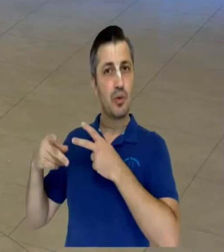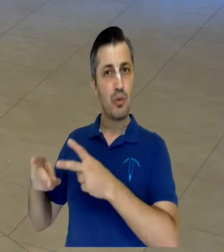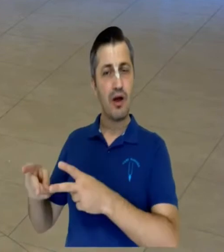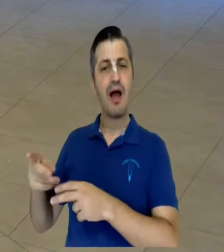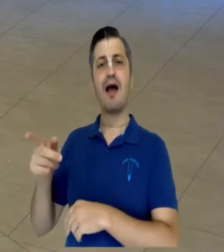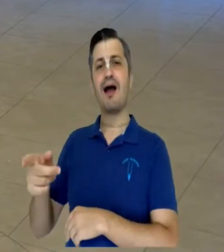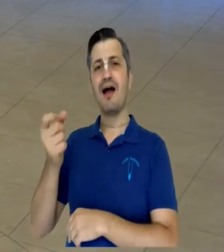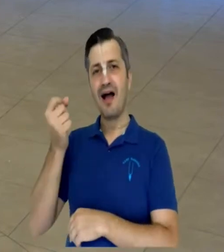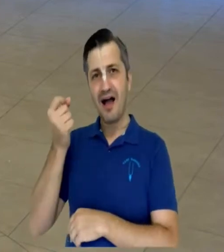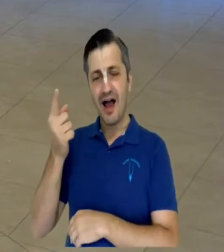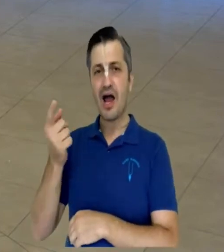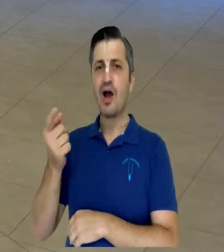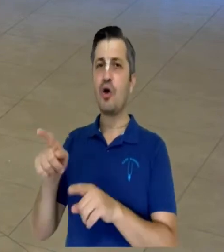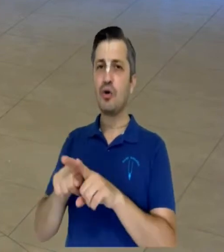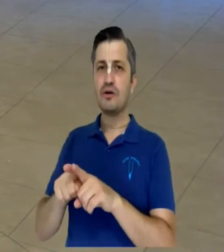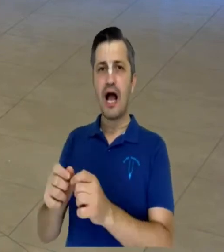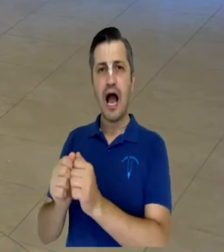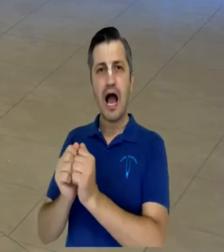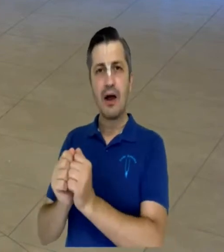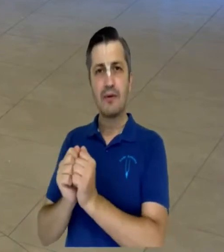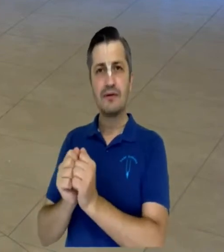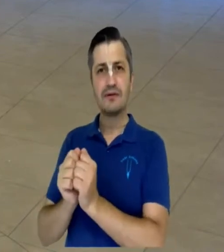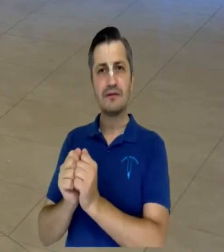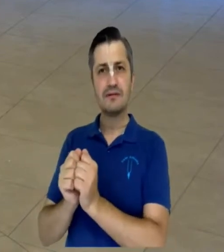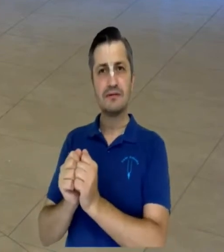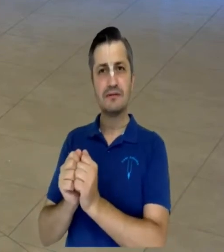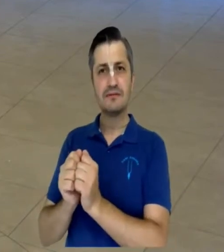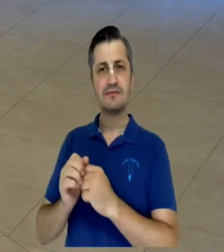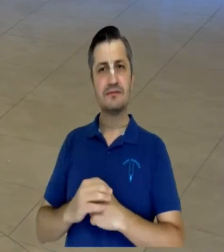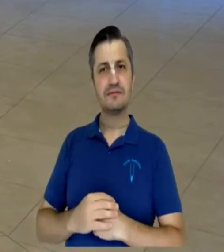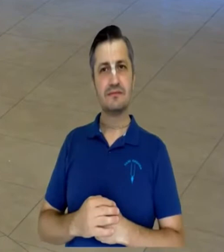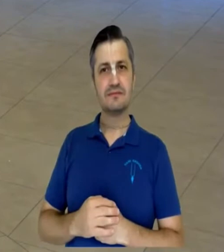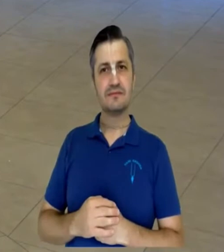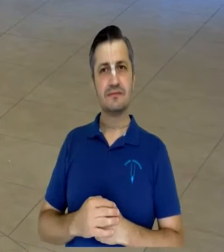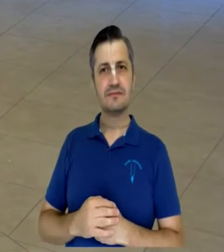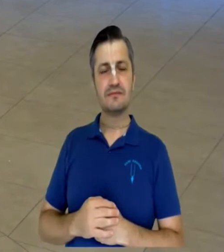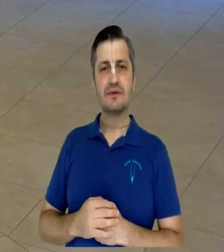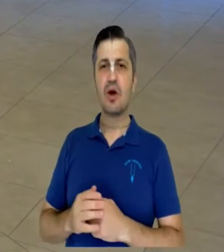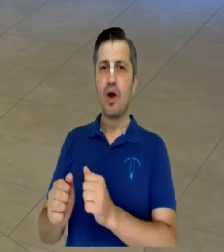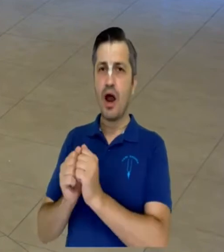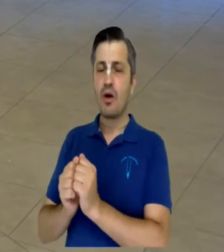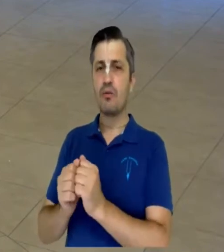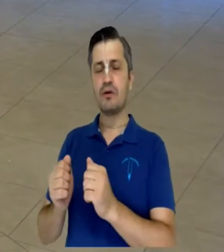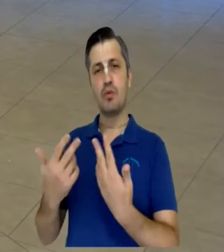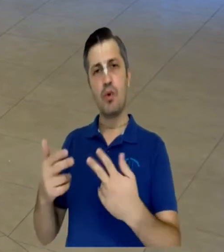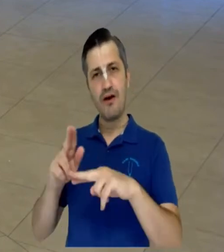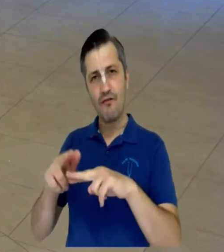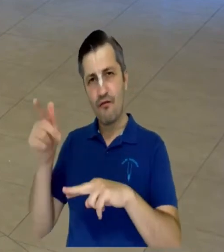also appreciate how blessed we are by actually from being able to access the most confidential